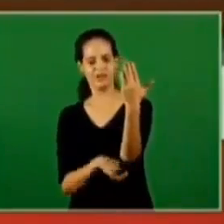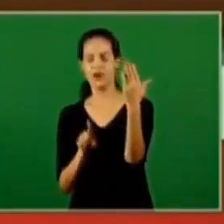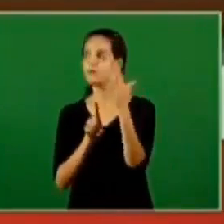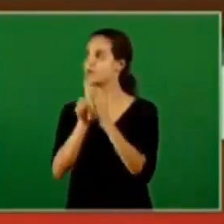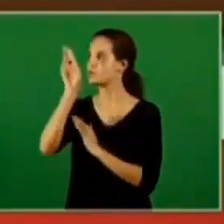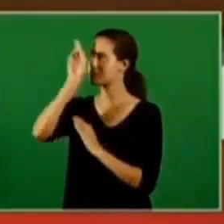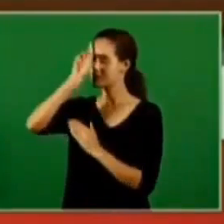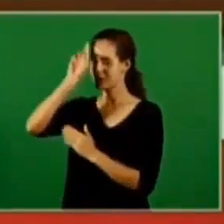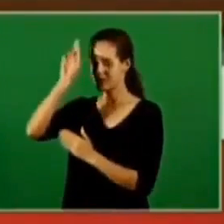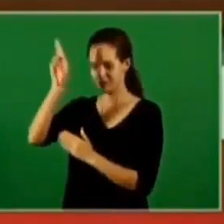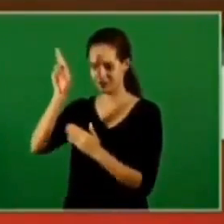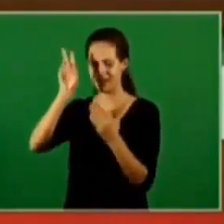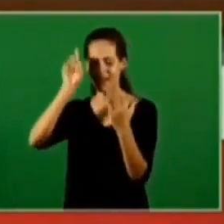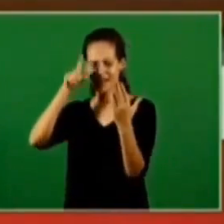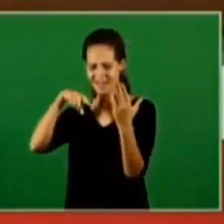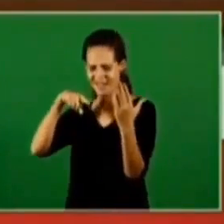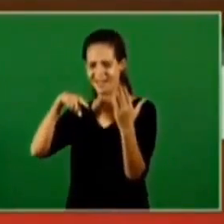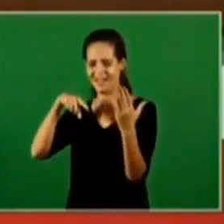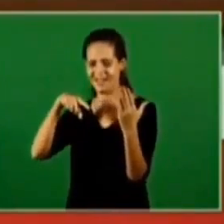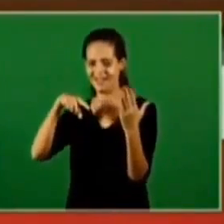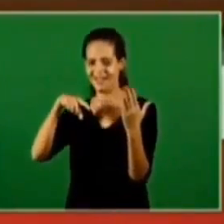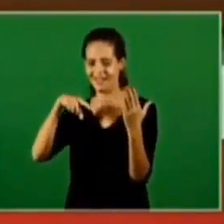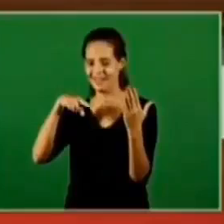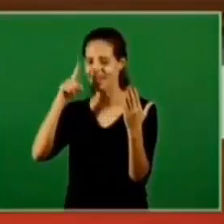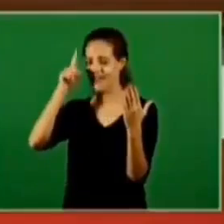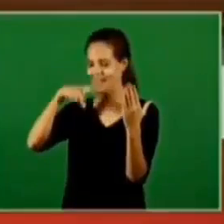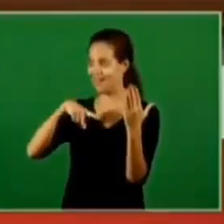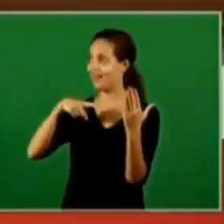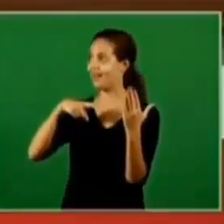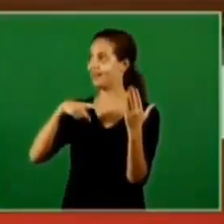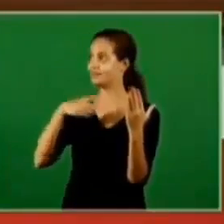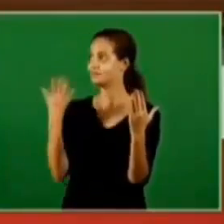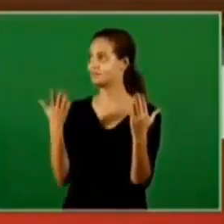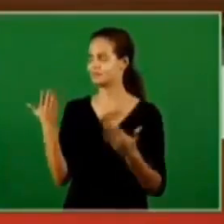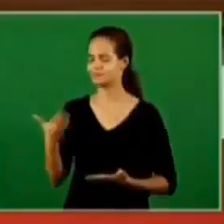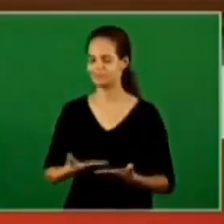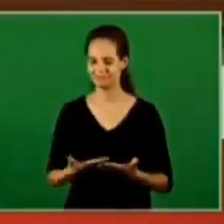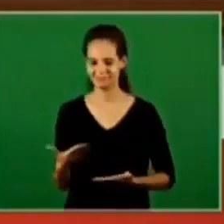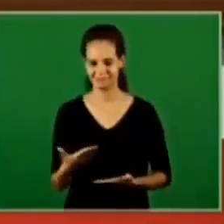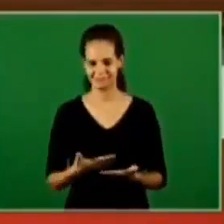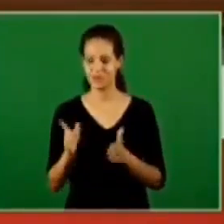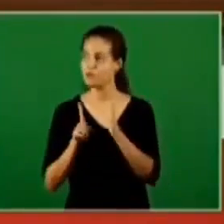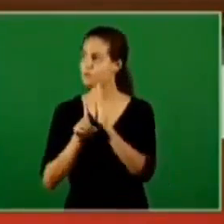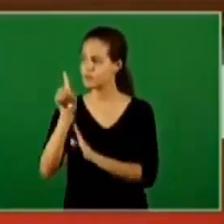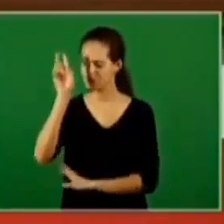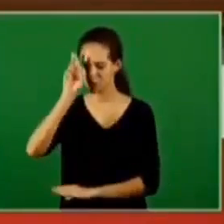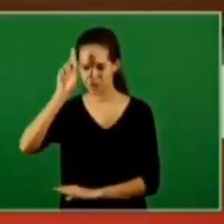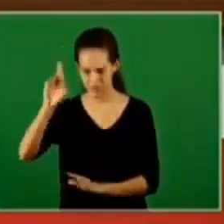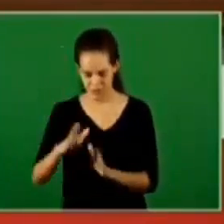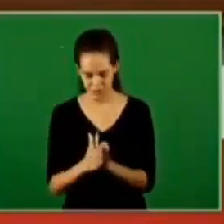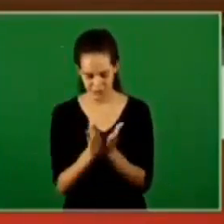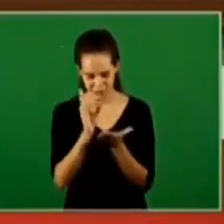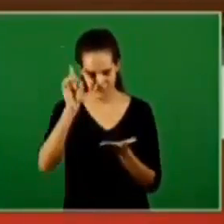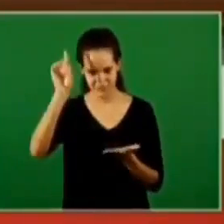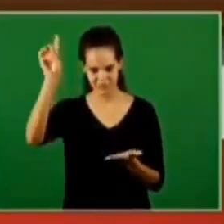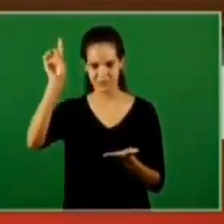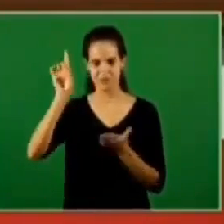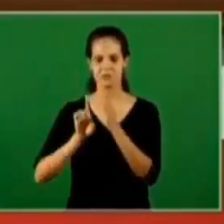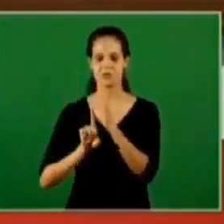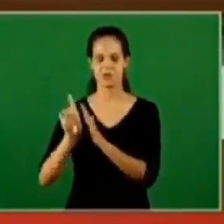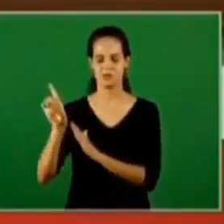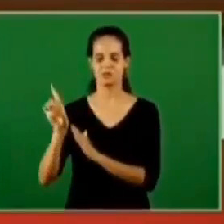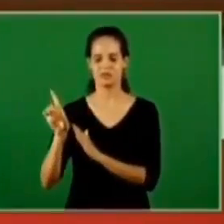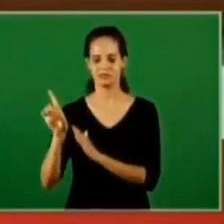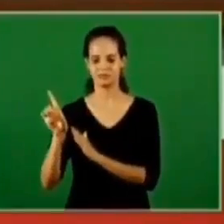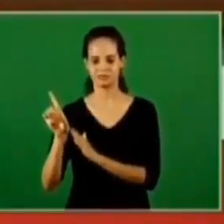Lord, is this the mark that you have for me as a servant of God? We had